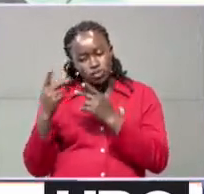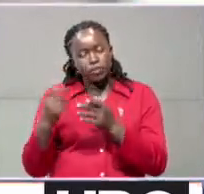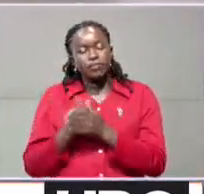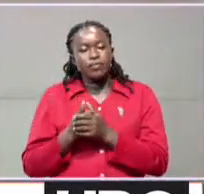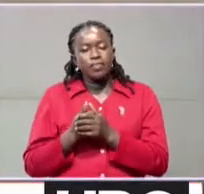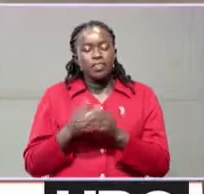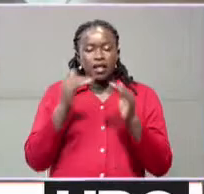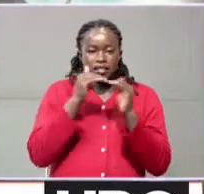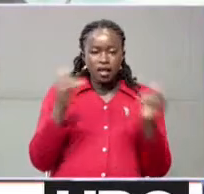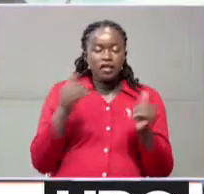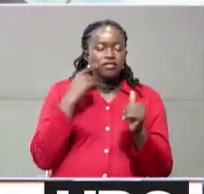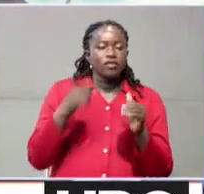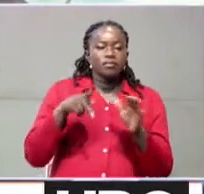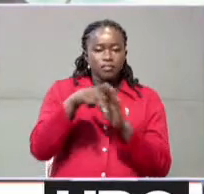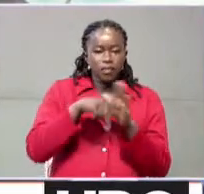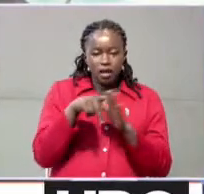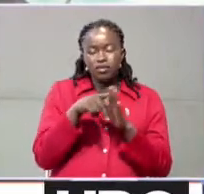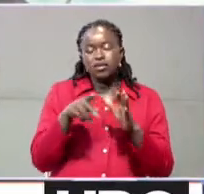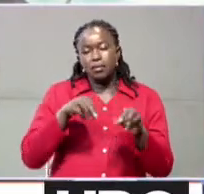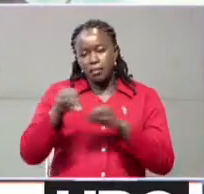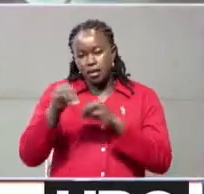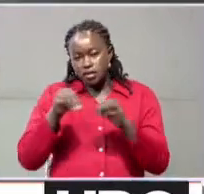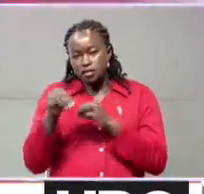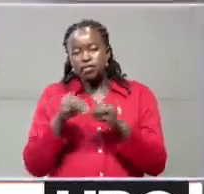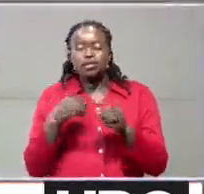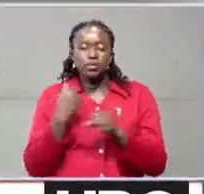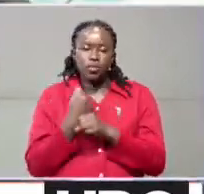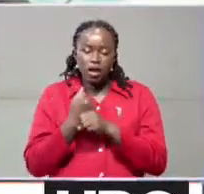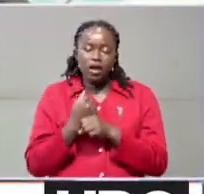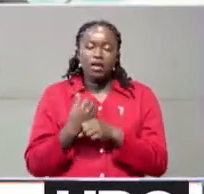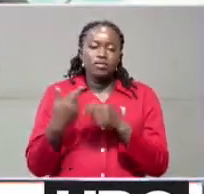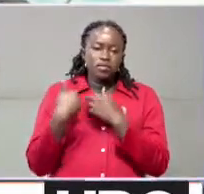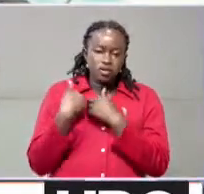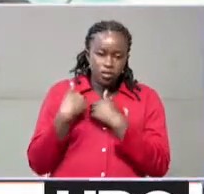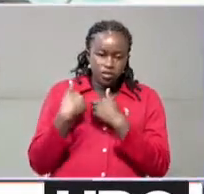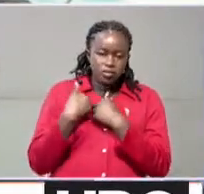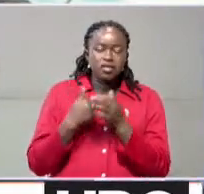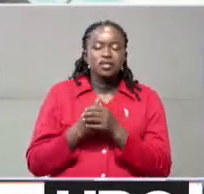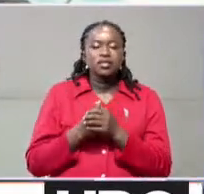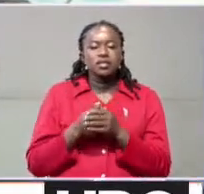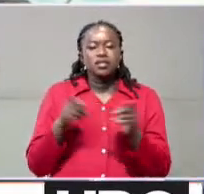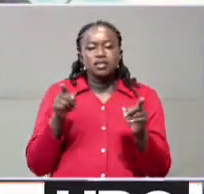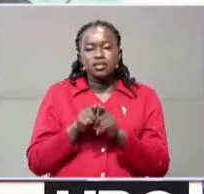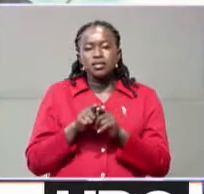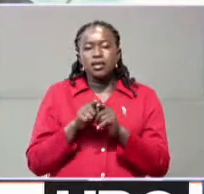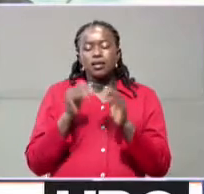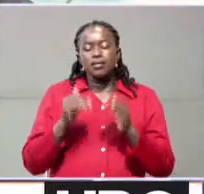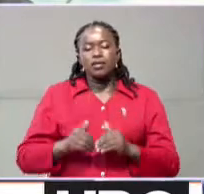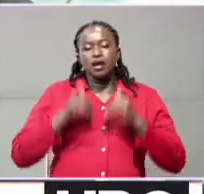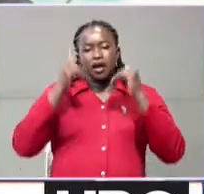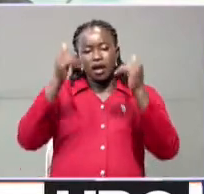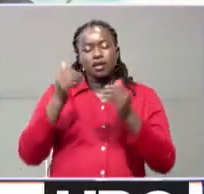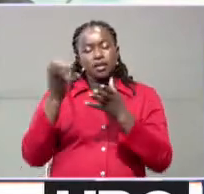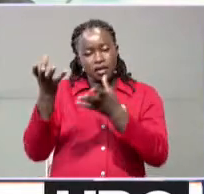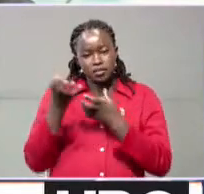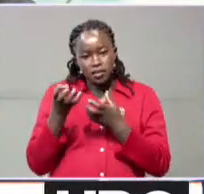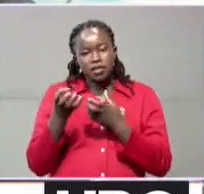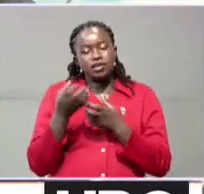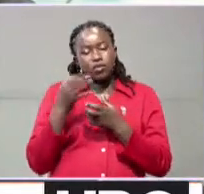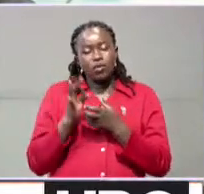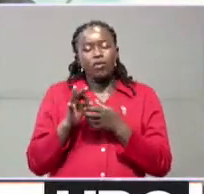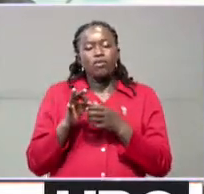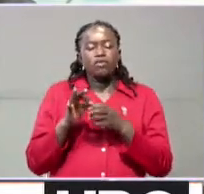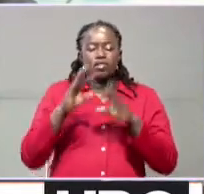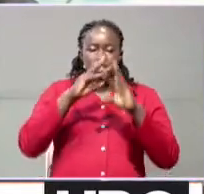magnitude of the policy management functions responsibilities and the highest i mean higher expectation of the model